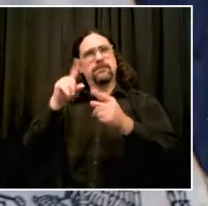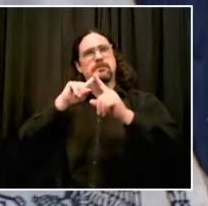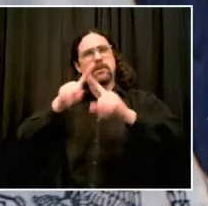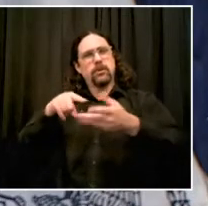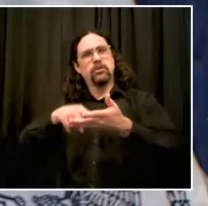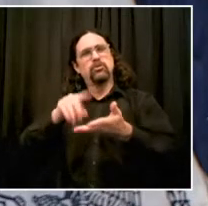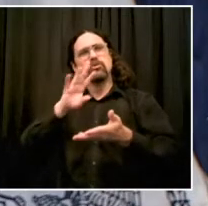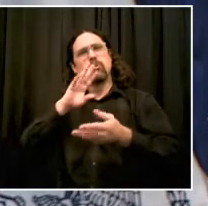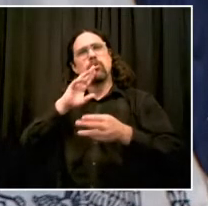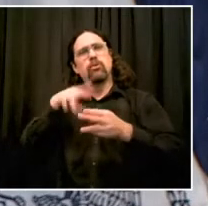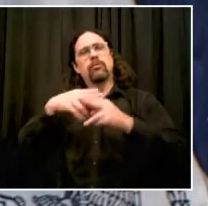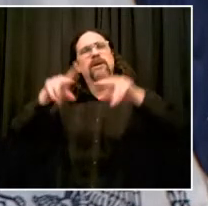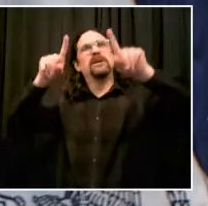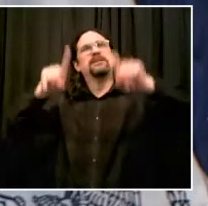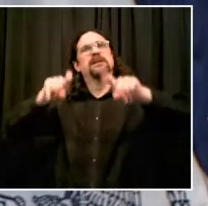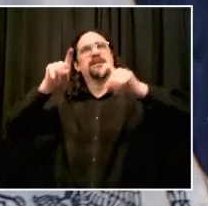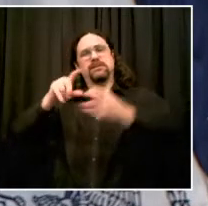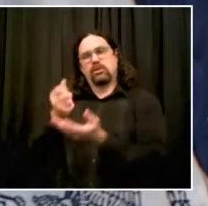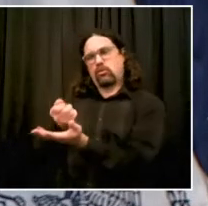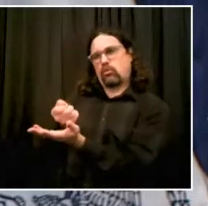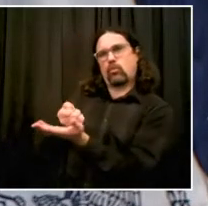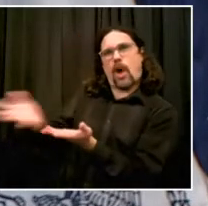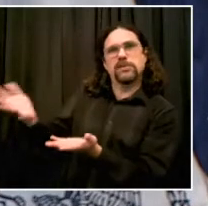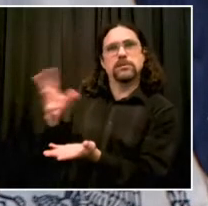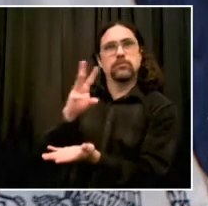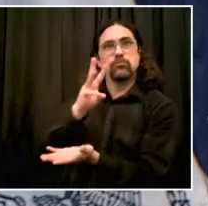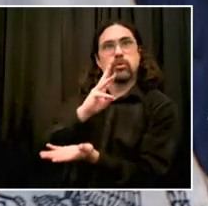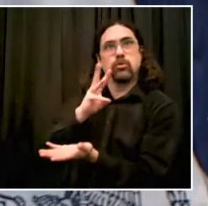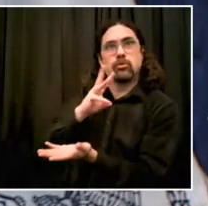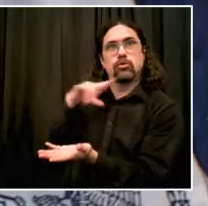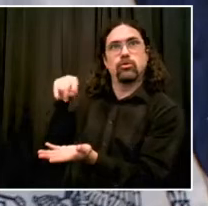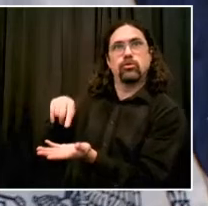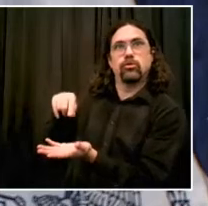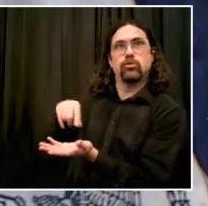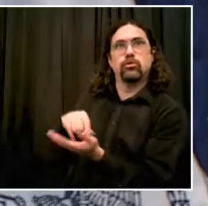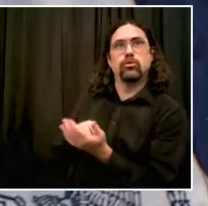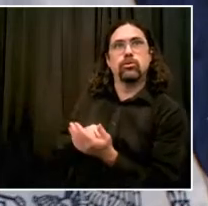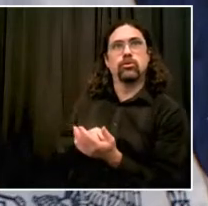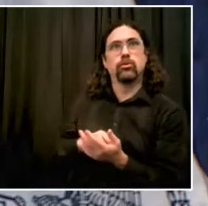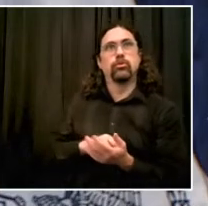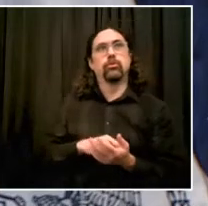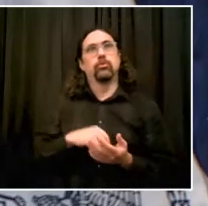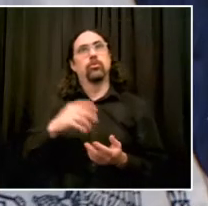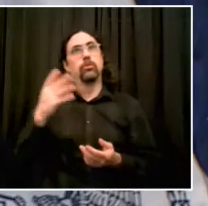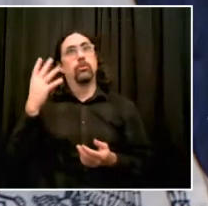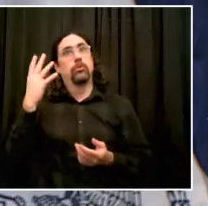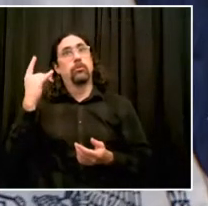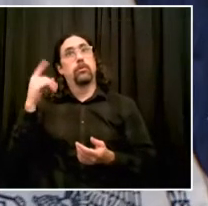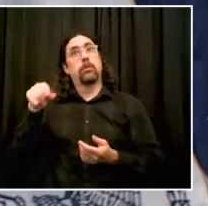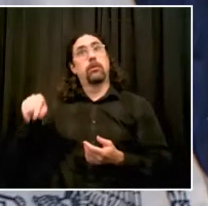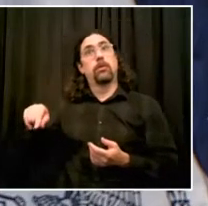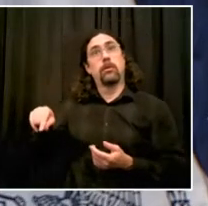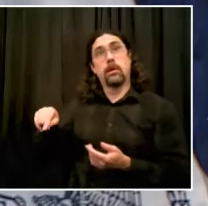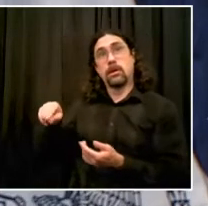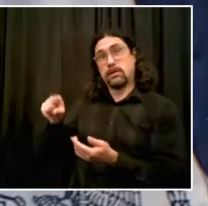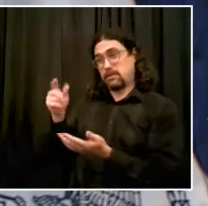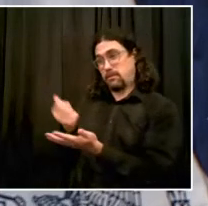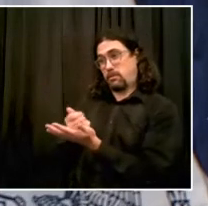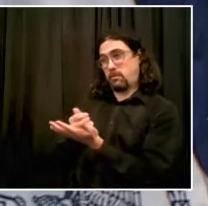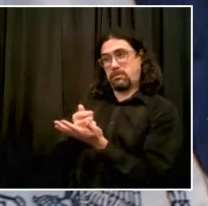that are distributed in a specific way, so it can get really, really hyper local. You can test sewer